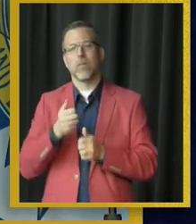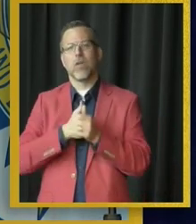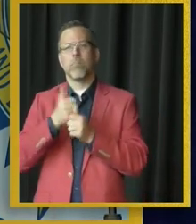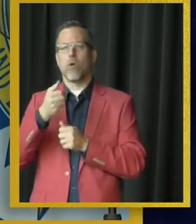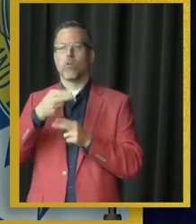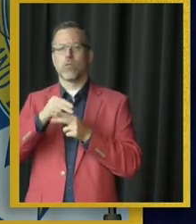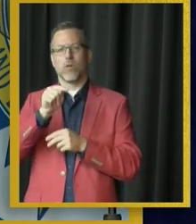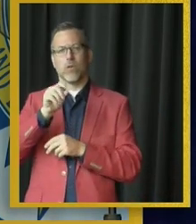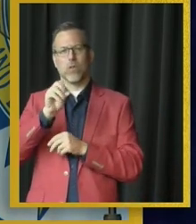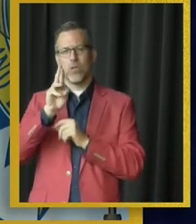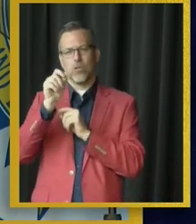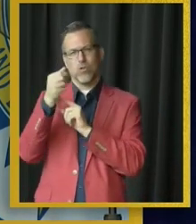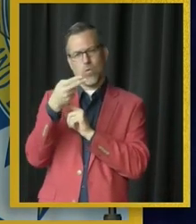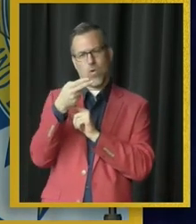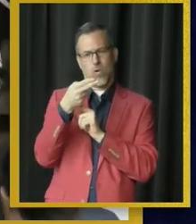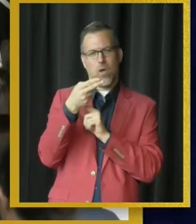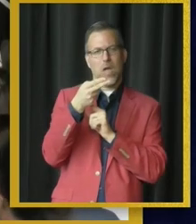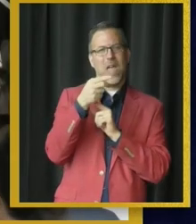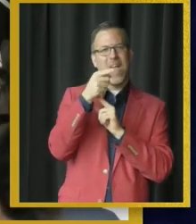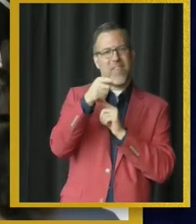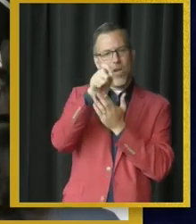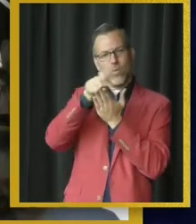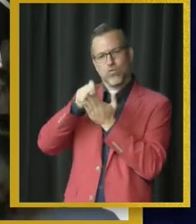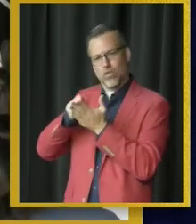at Sinai and transmitted it to Joshua.